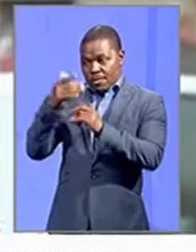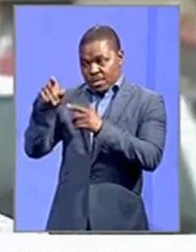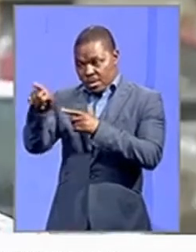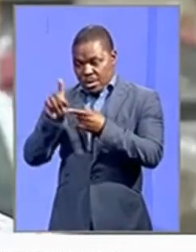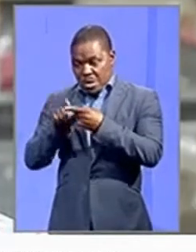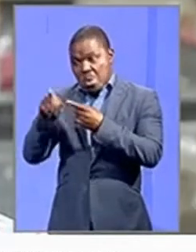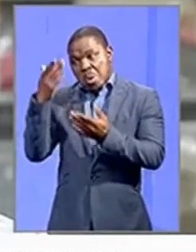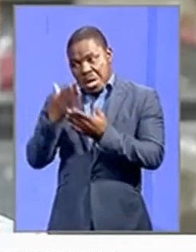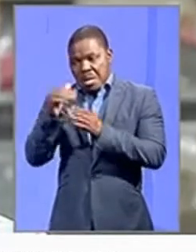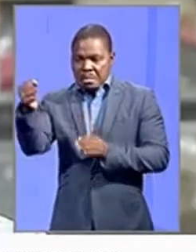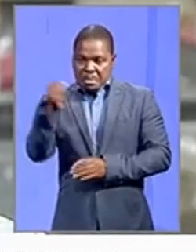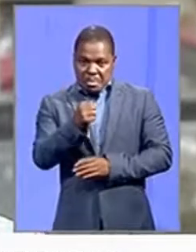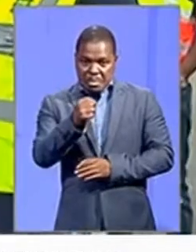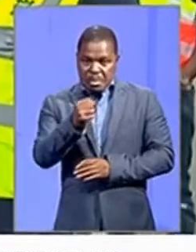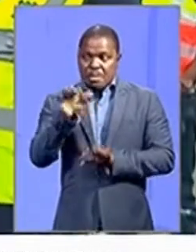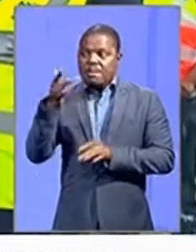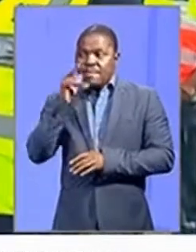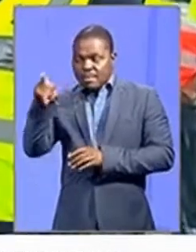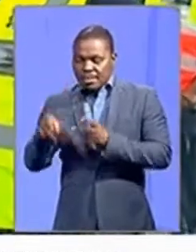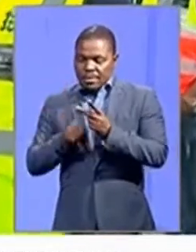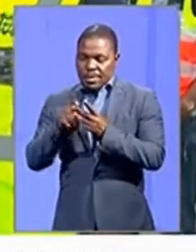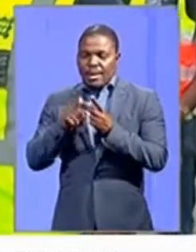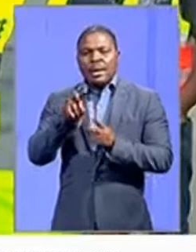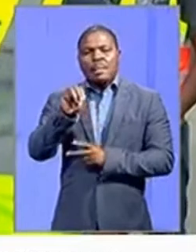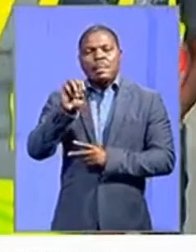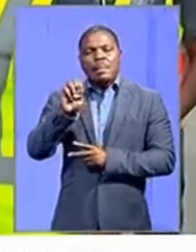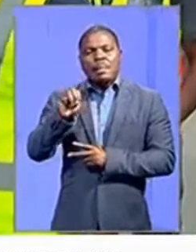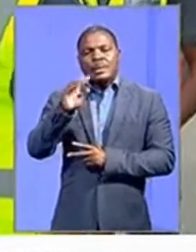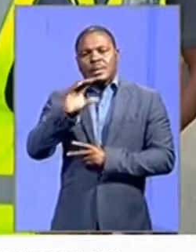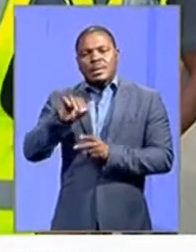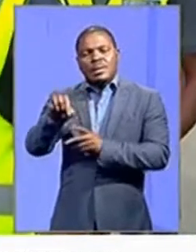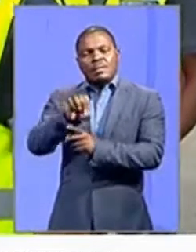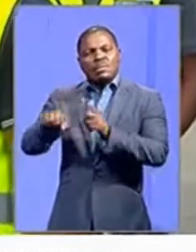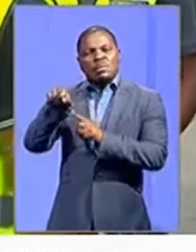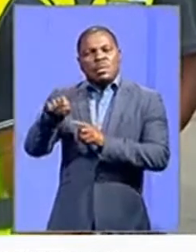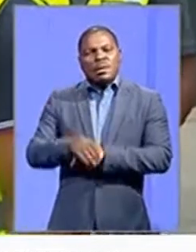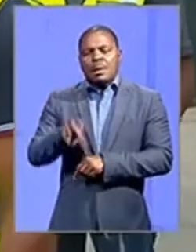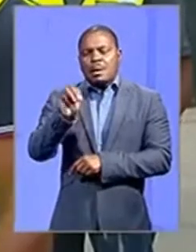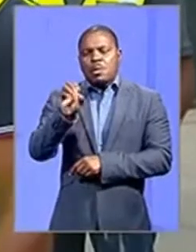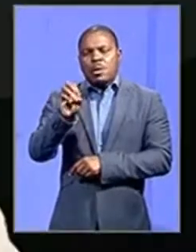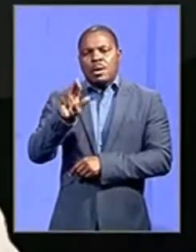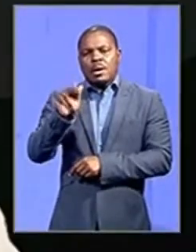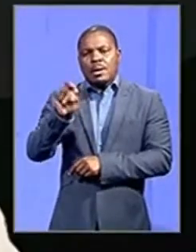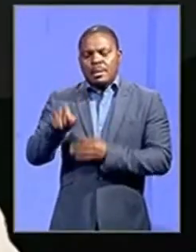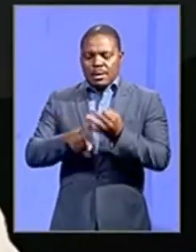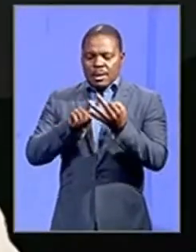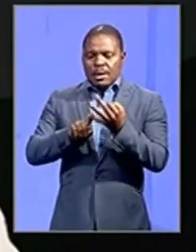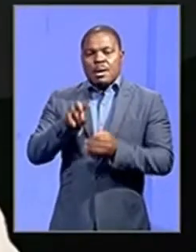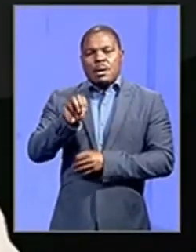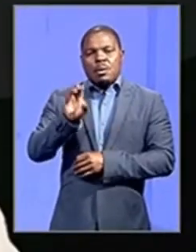mmamorata go kokomala maemo ao. MMC wa tikologo le popego Theomphe Moerane le Salfina Mlauzi